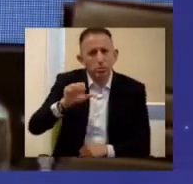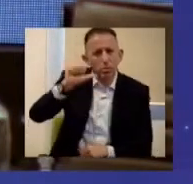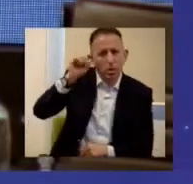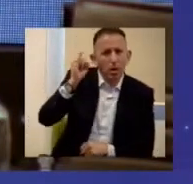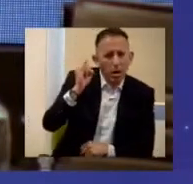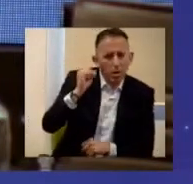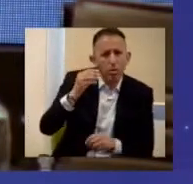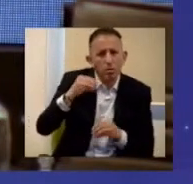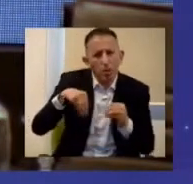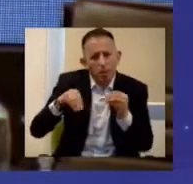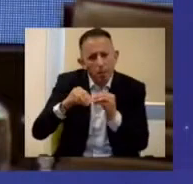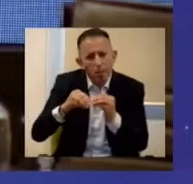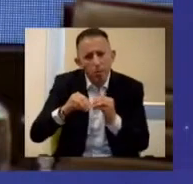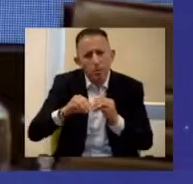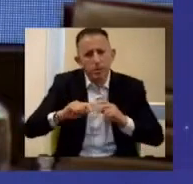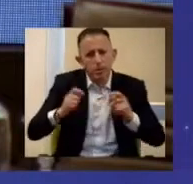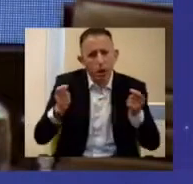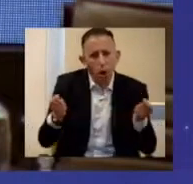challenges of this